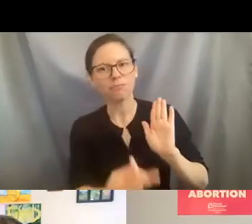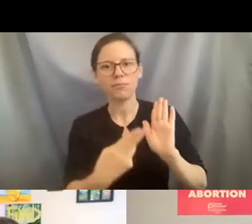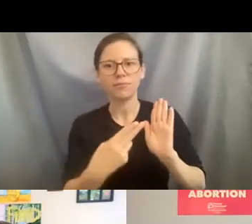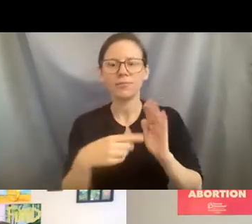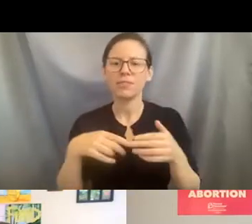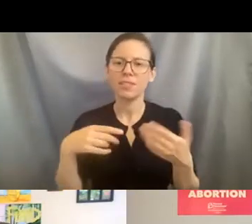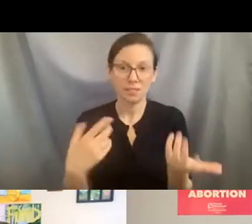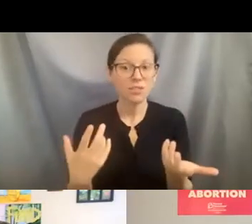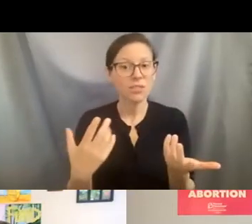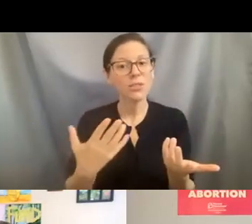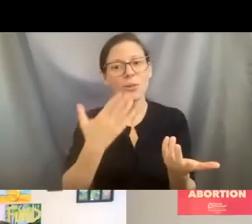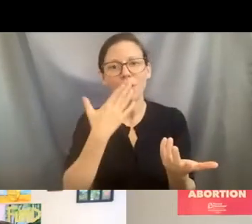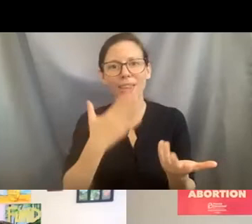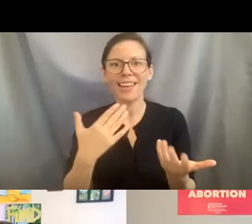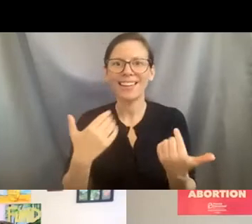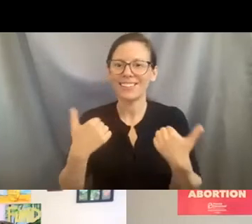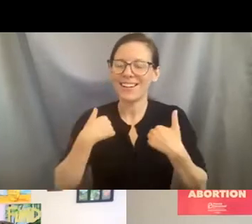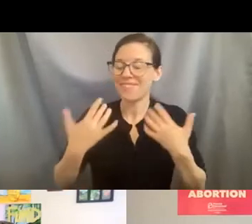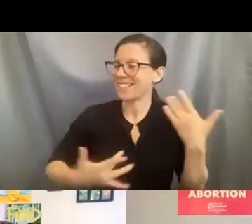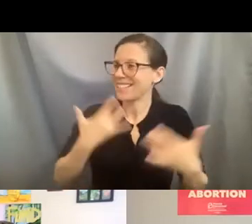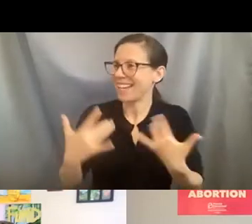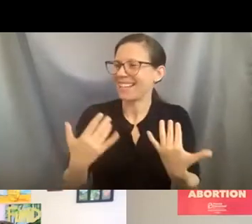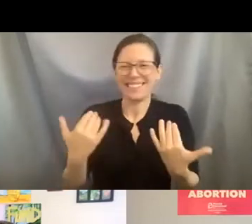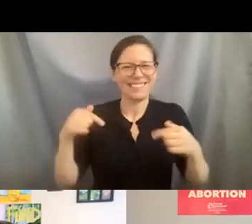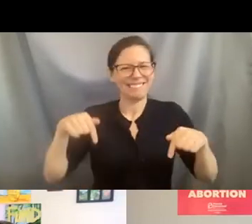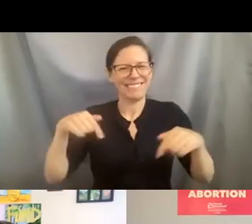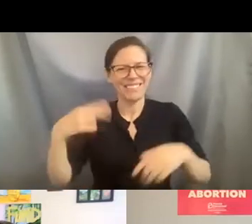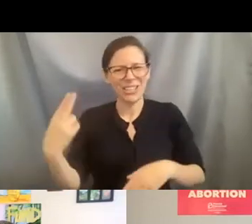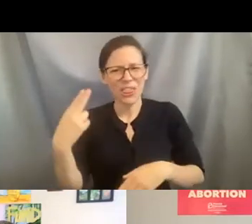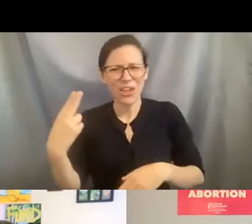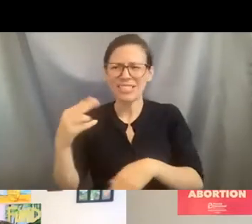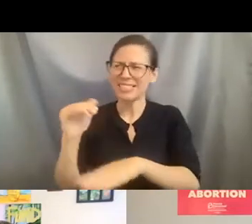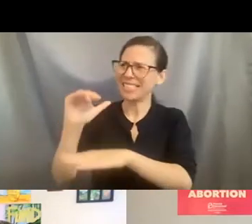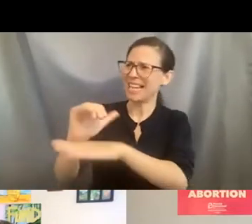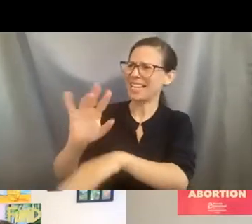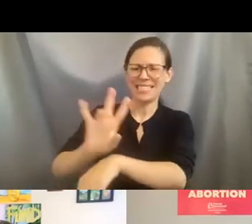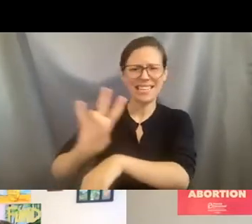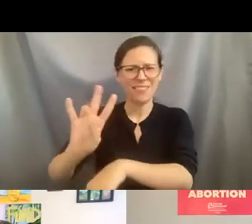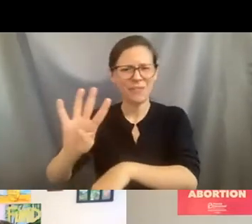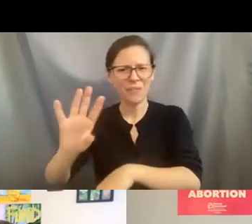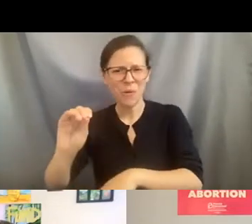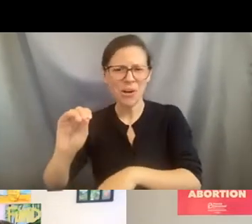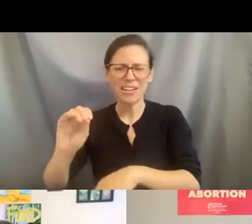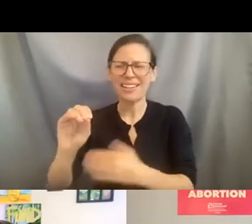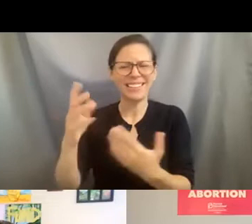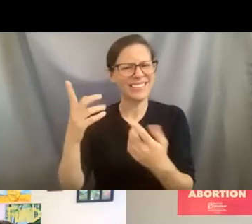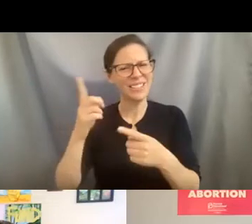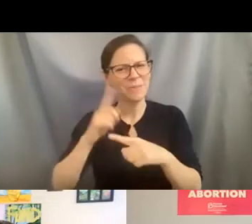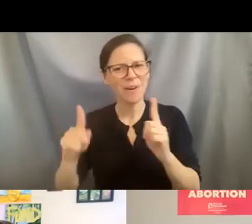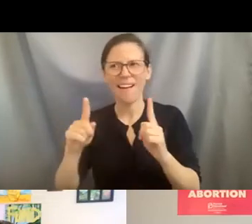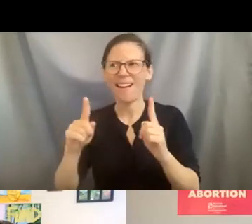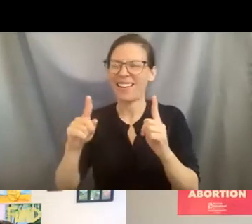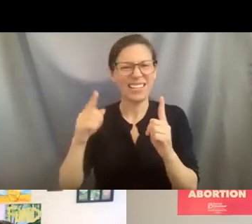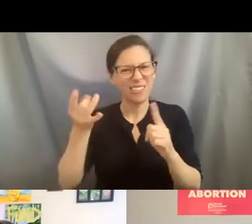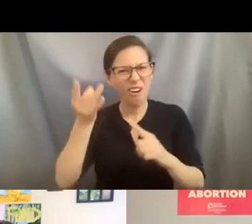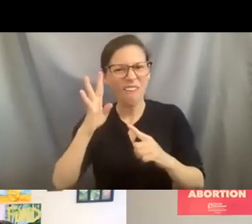energy at 7:40 p.m. on a Thursday in such a dark time. But I thank you so much for your expertise, your dedication, and everything y'all